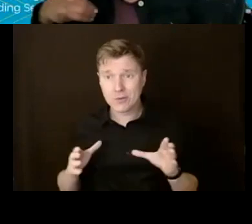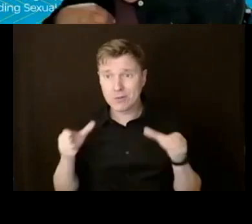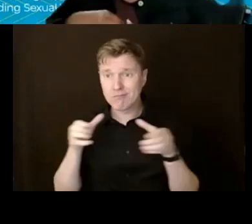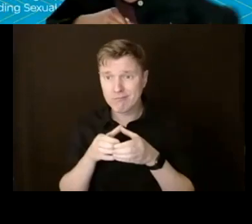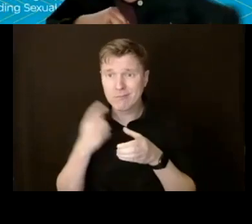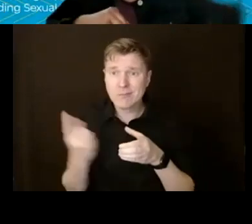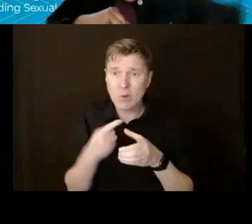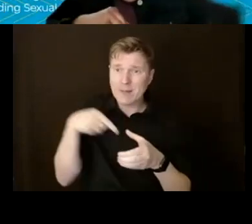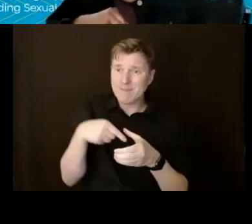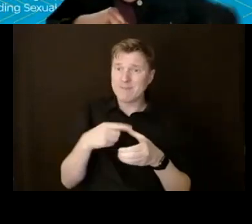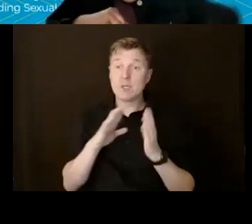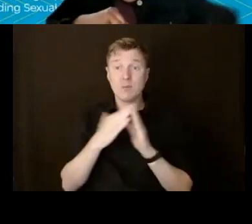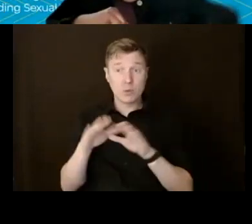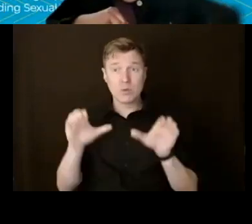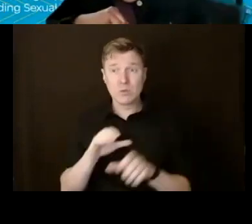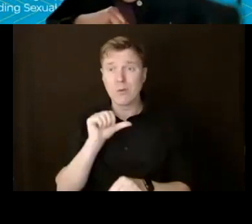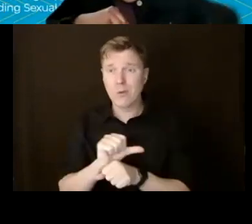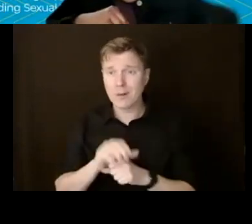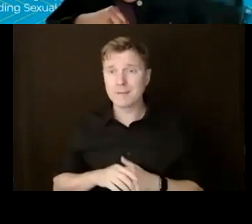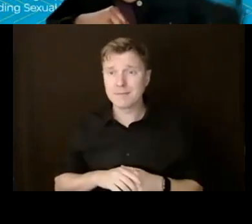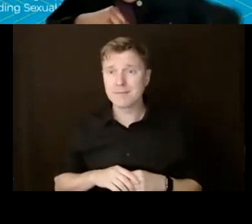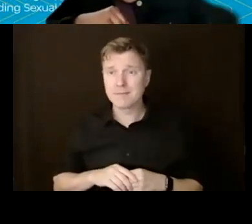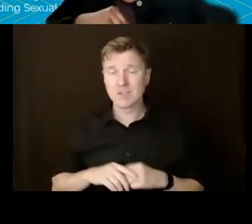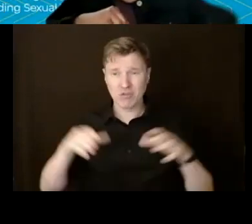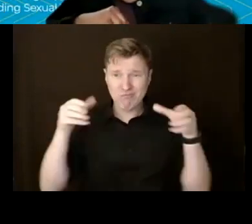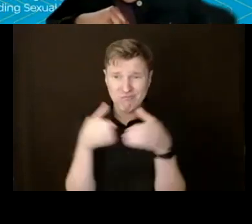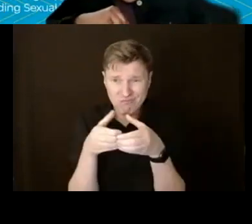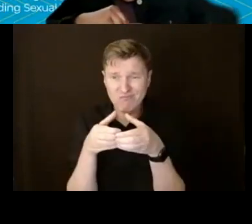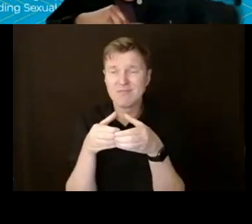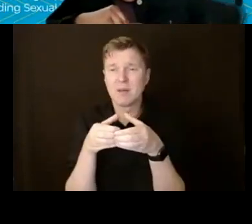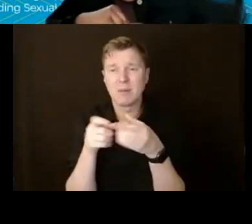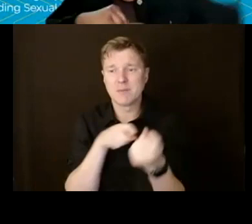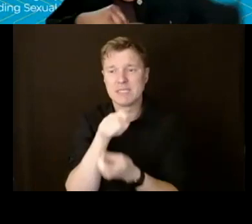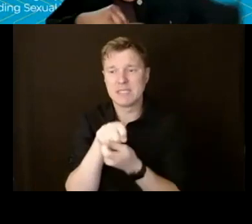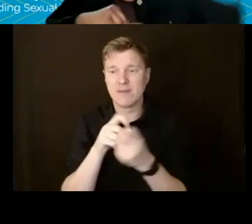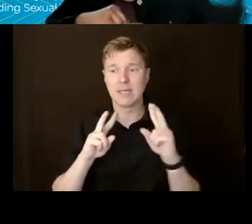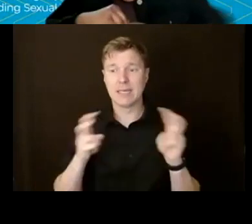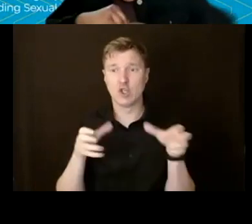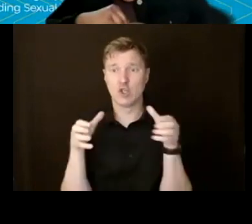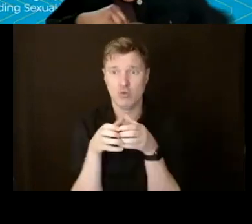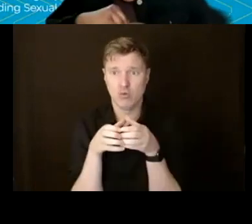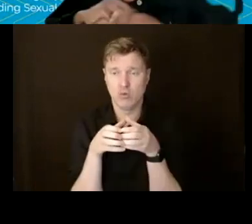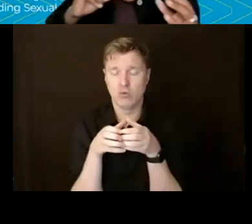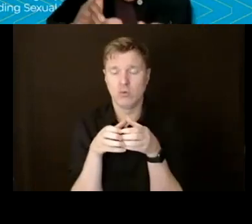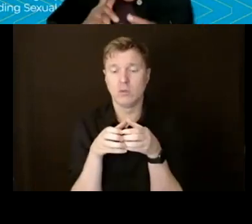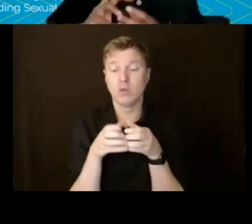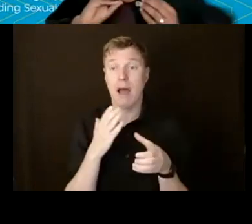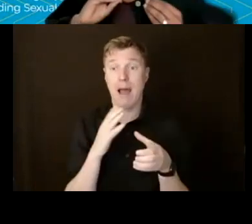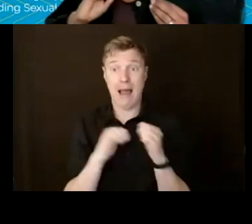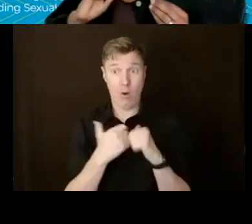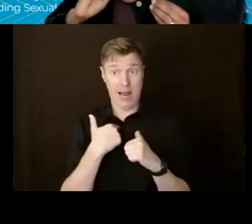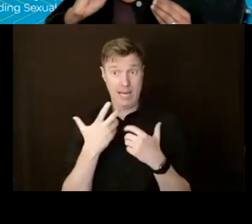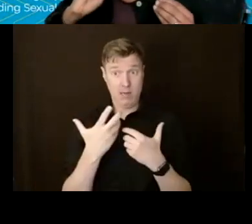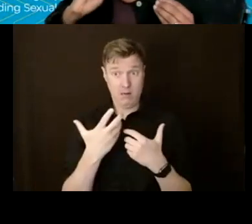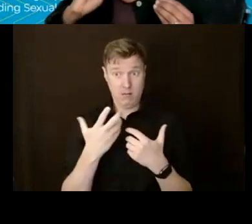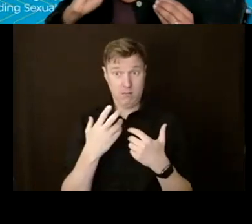who's doing work to mobilize around a certain issue. So my way of engaging in these